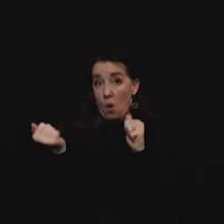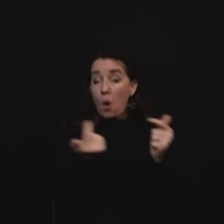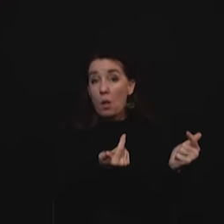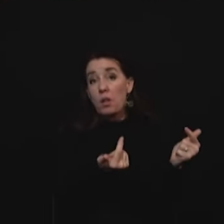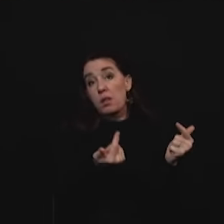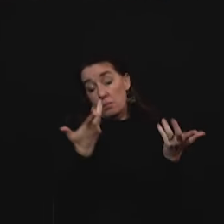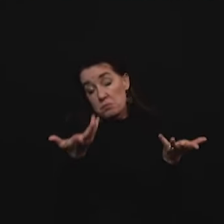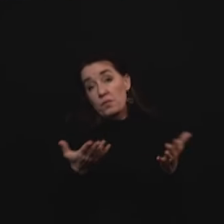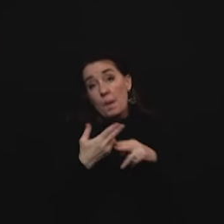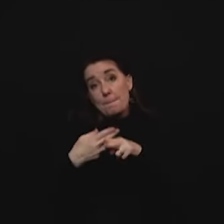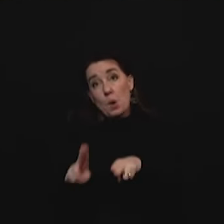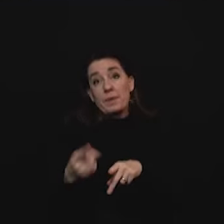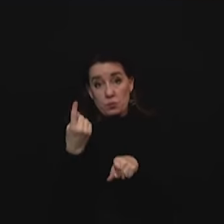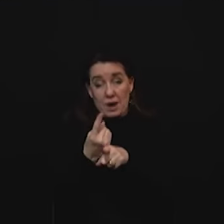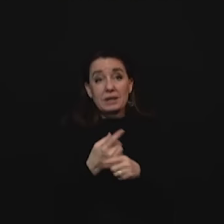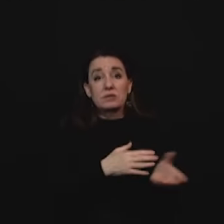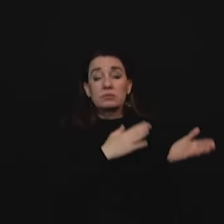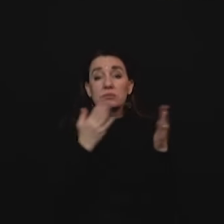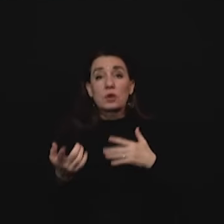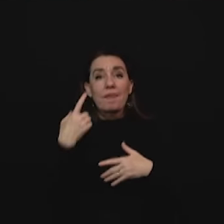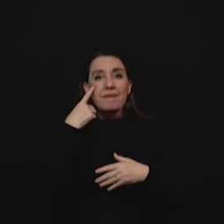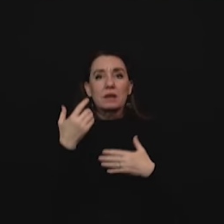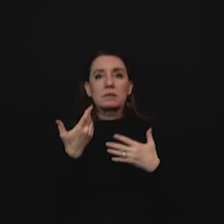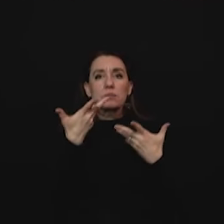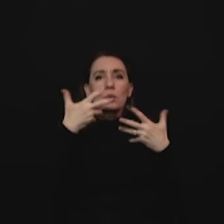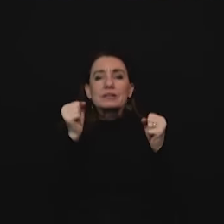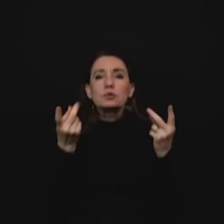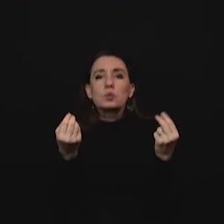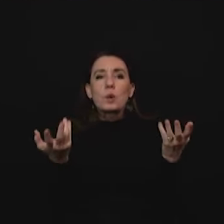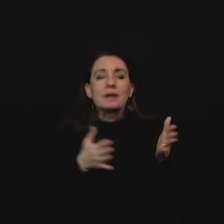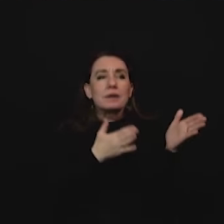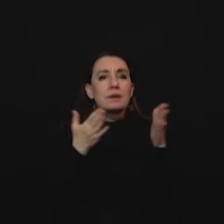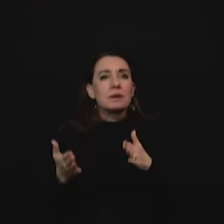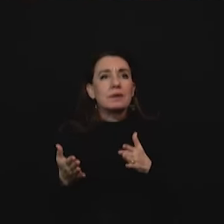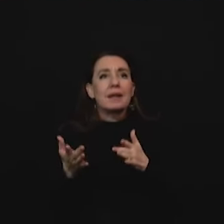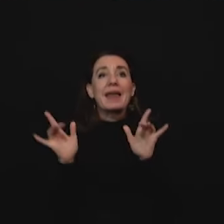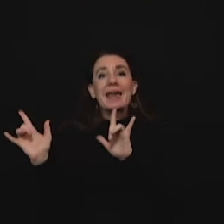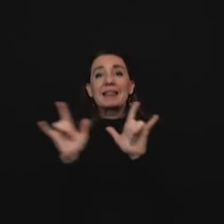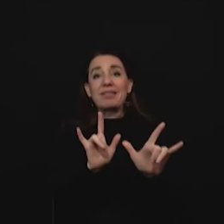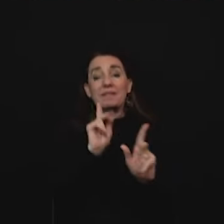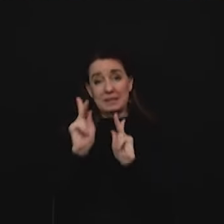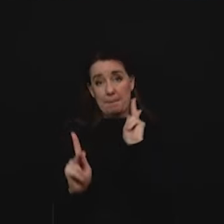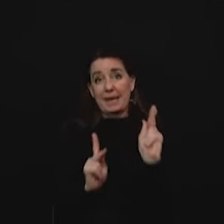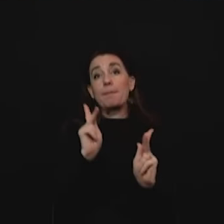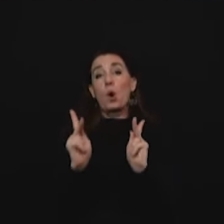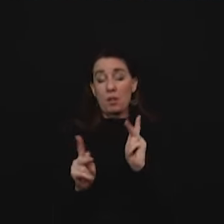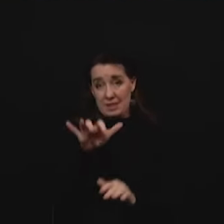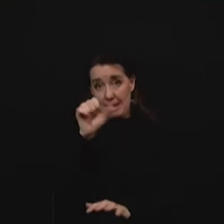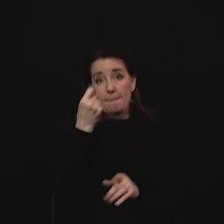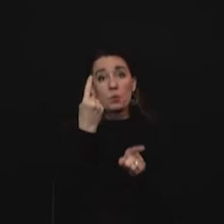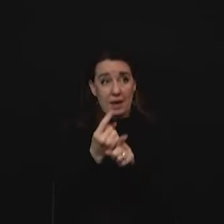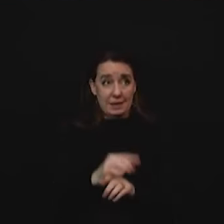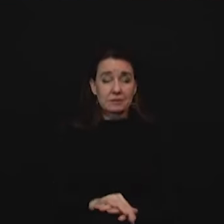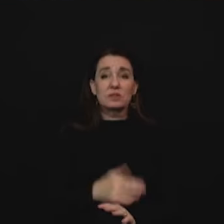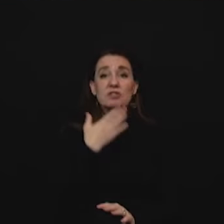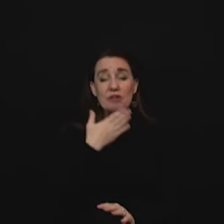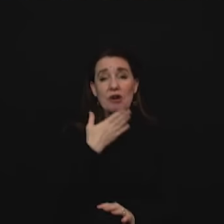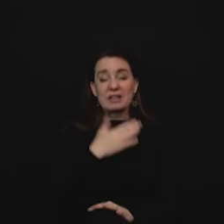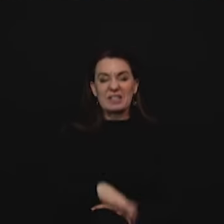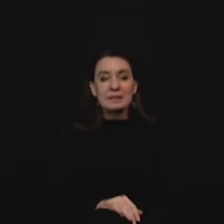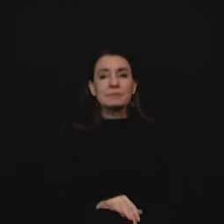a moment, right? That's right. Okay, that's good. What do you think? What do presidents do? He loves the people. He loves the people? Yeah, we hope so, right? That's good, that's